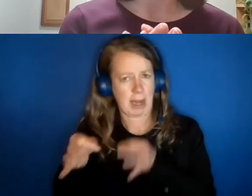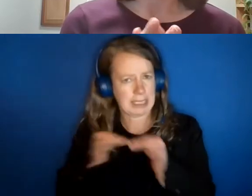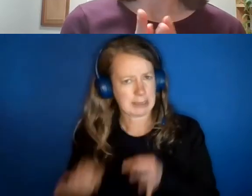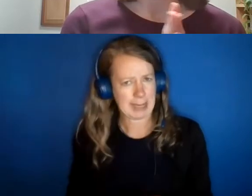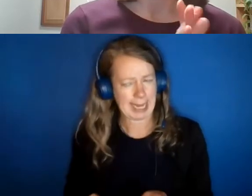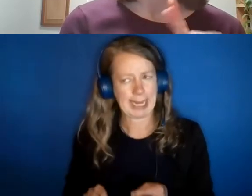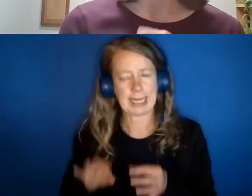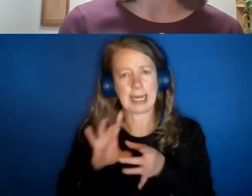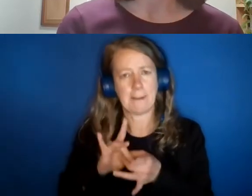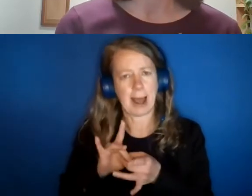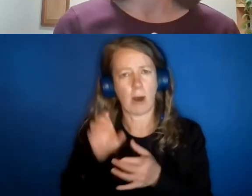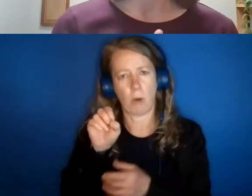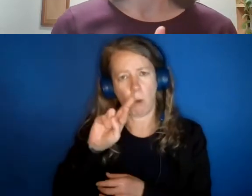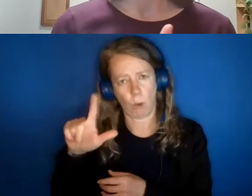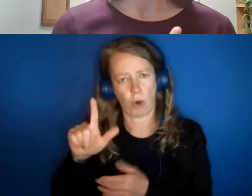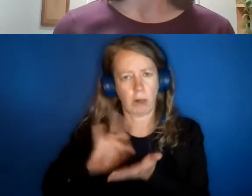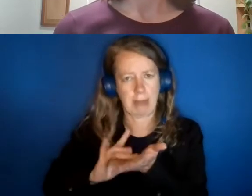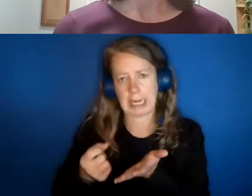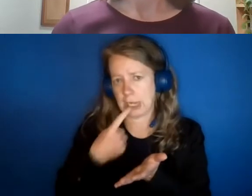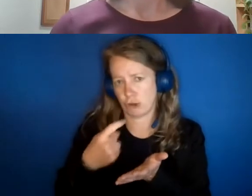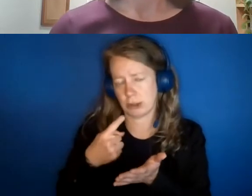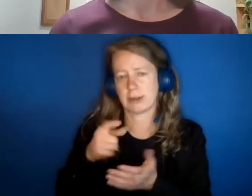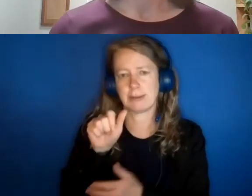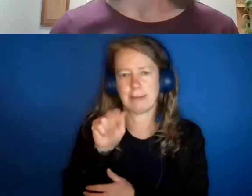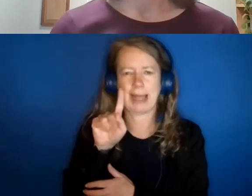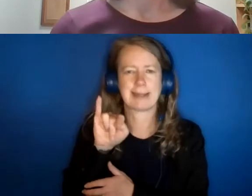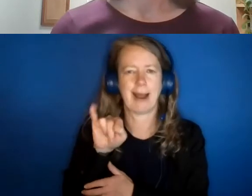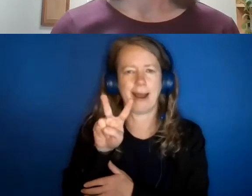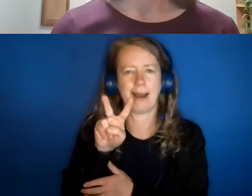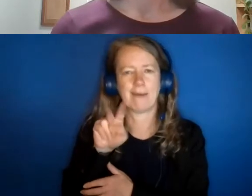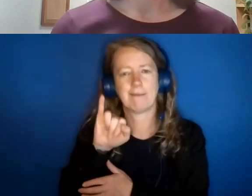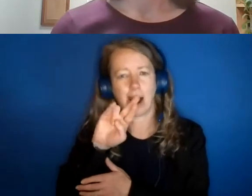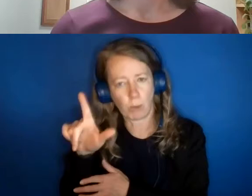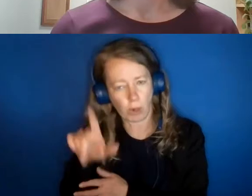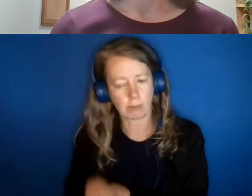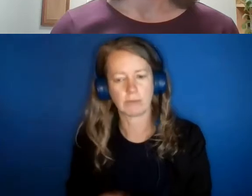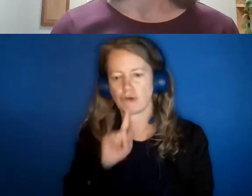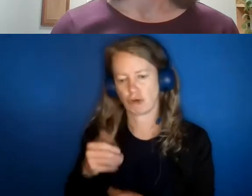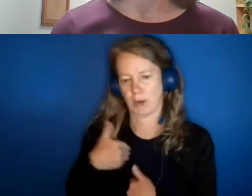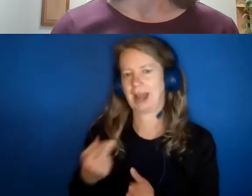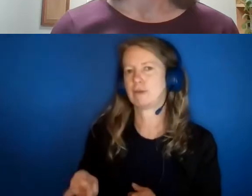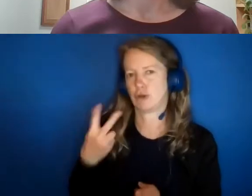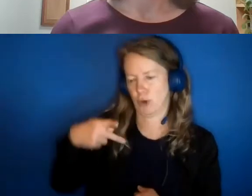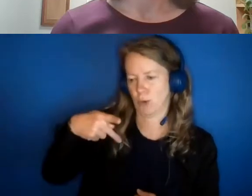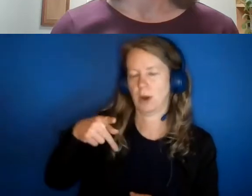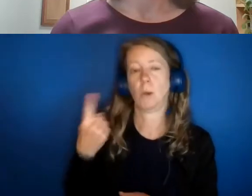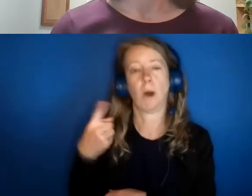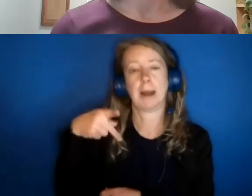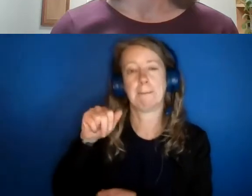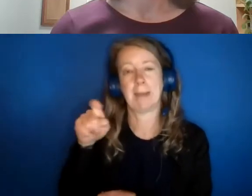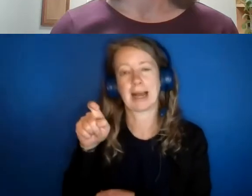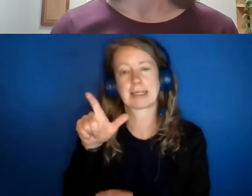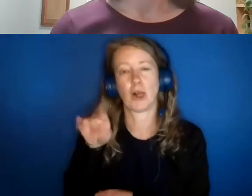oral antiviral medications? Absolutely. So we've got two. One's called Paxlovid, and the other one's